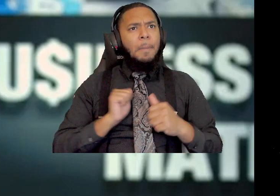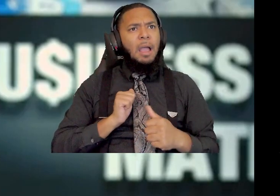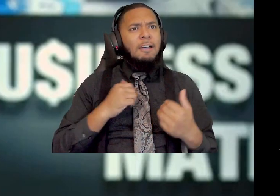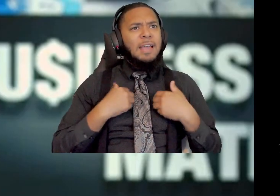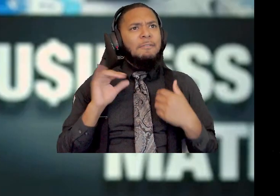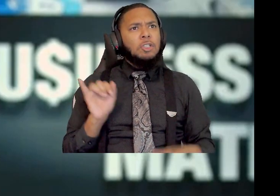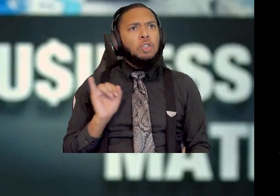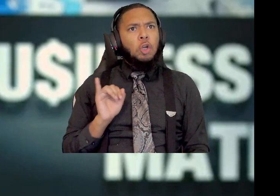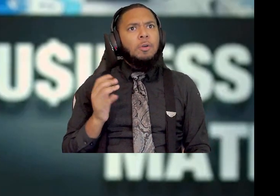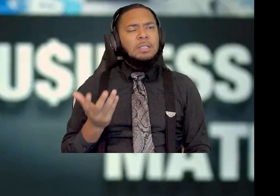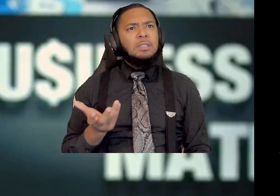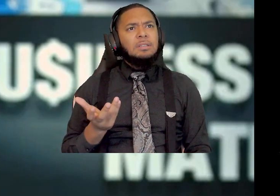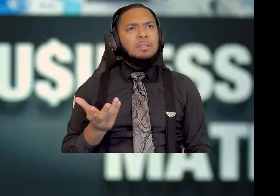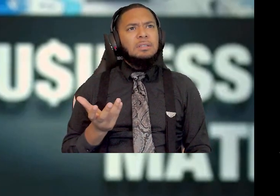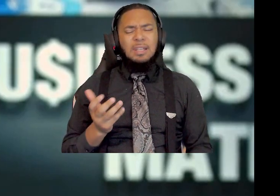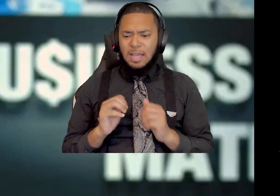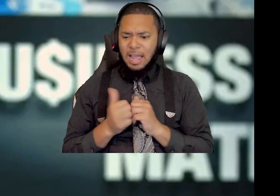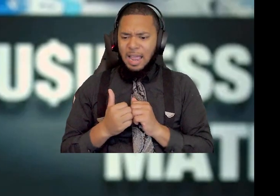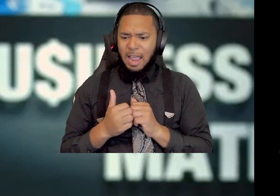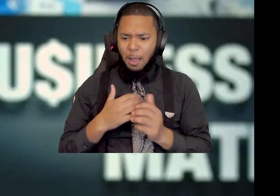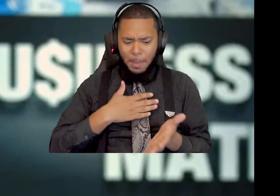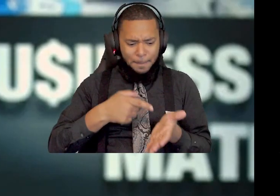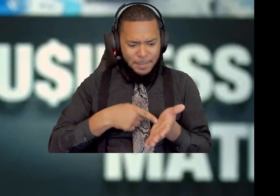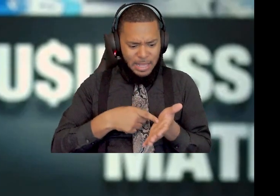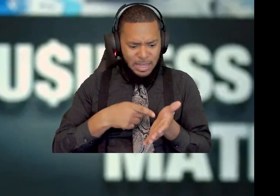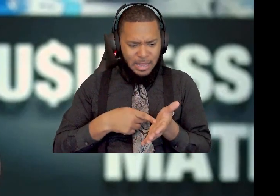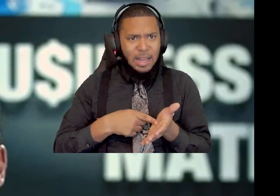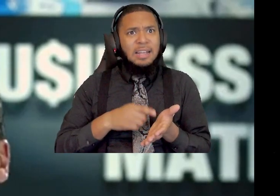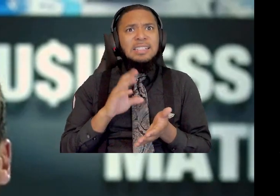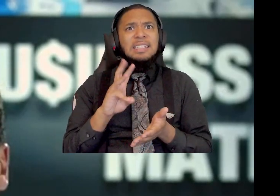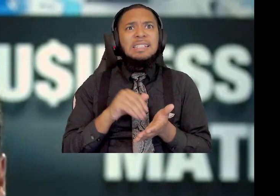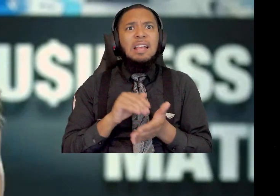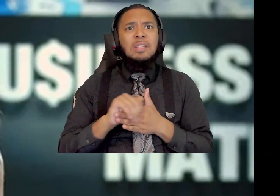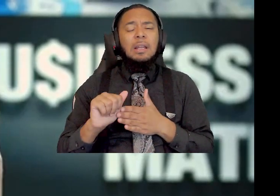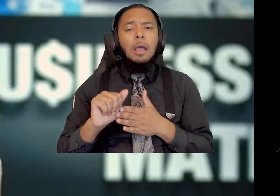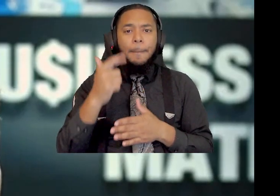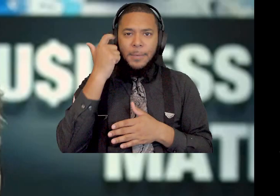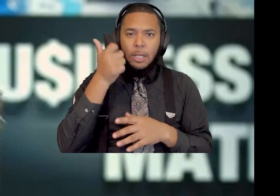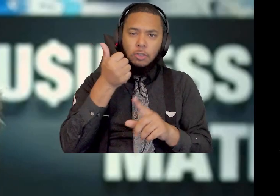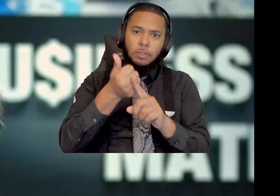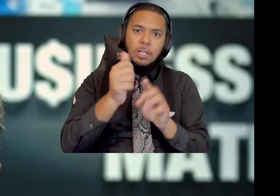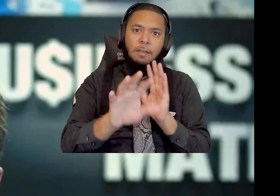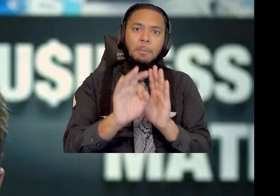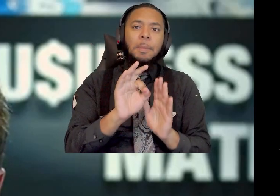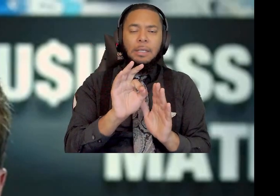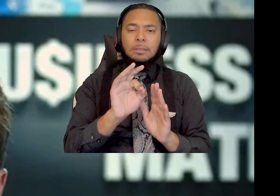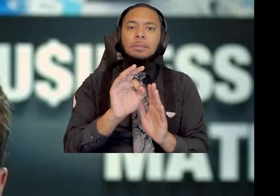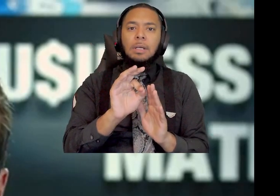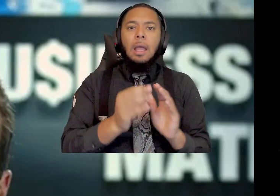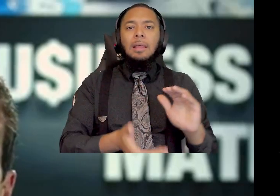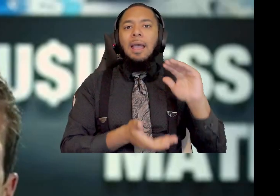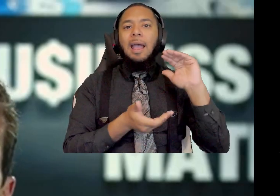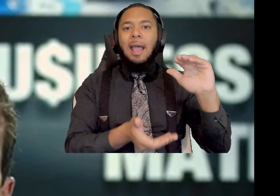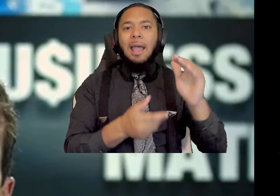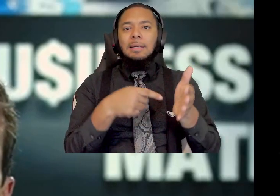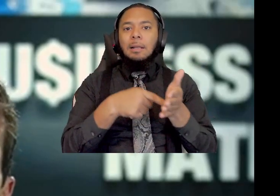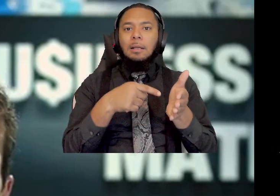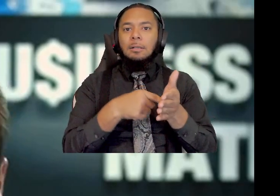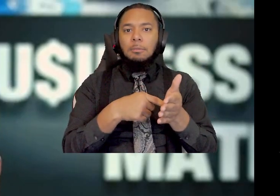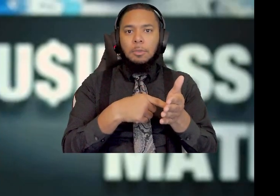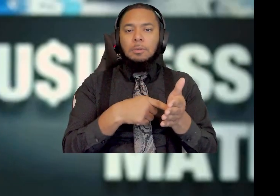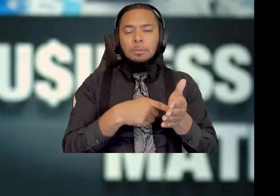like I have health insurance though how is this bill six thousand dollars oh well it's because you chose the high deductible plan so